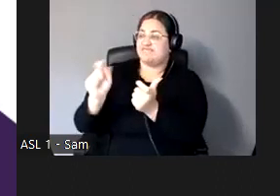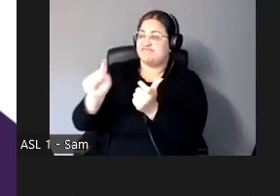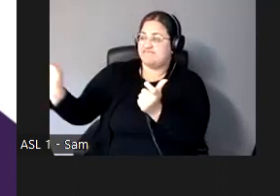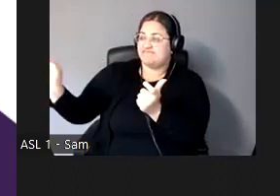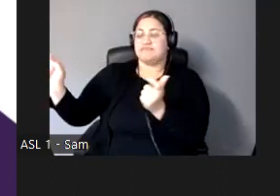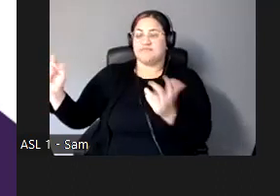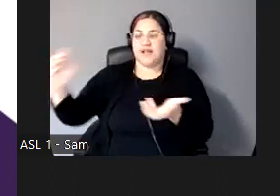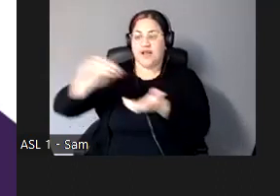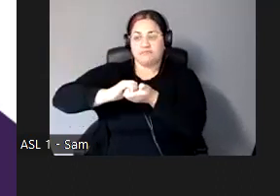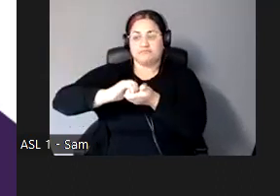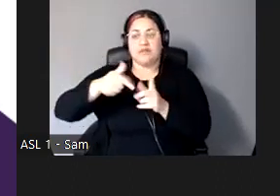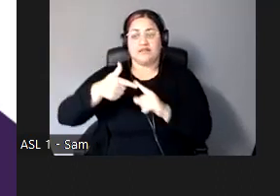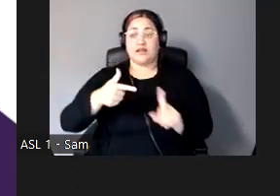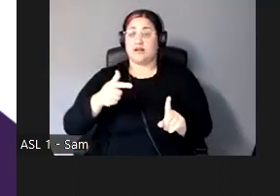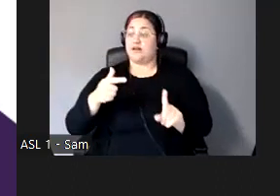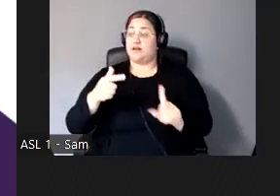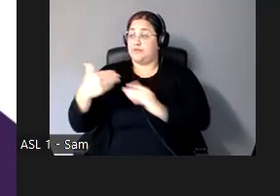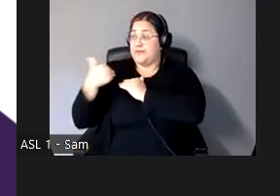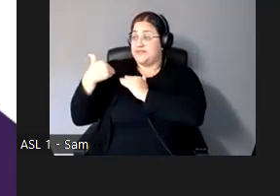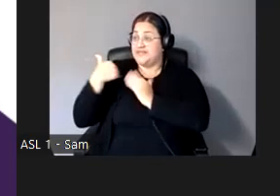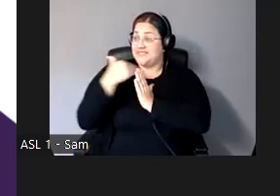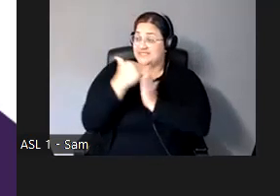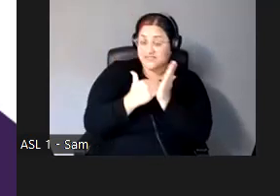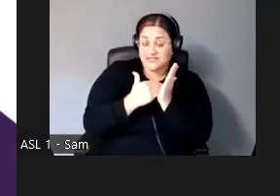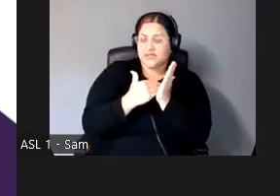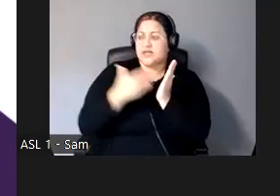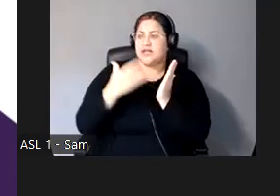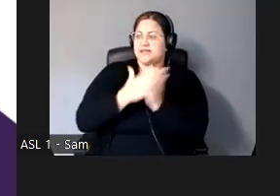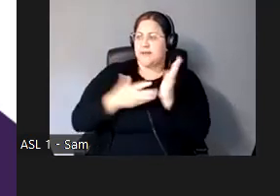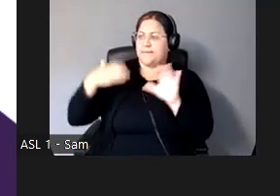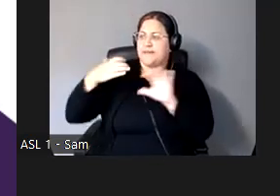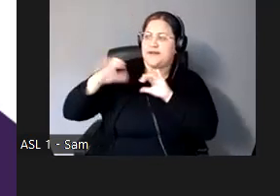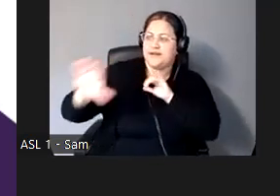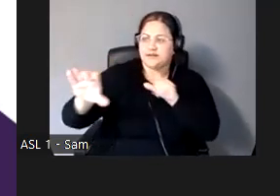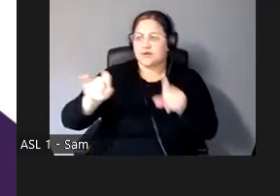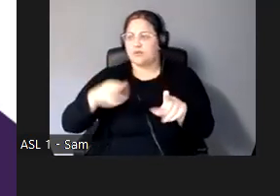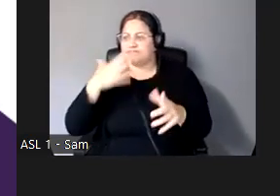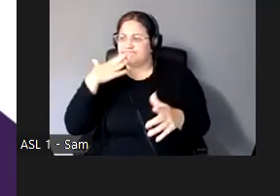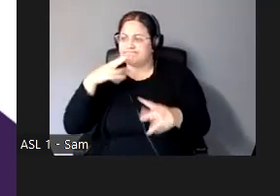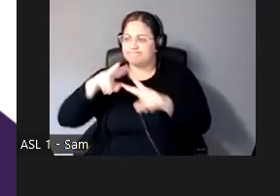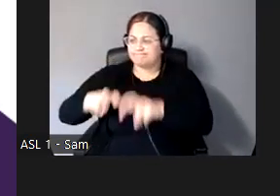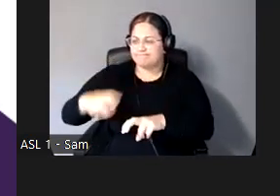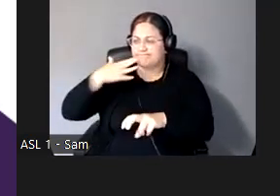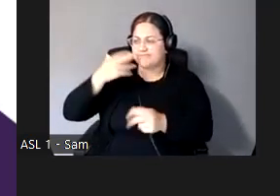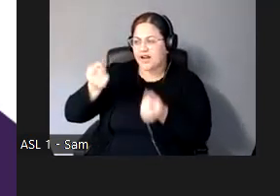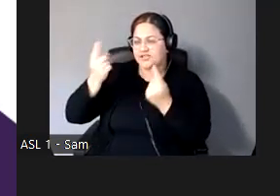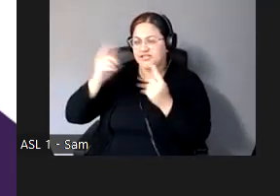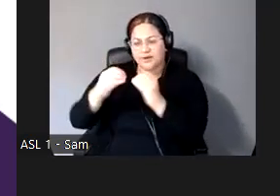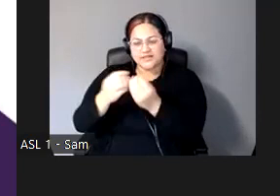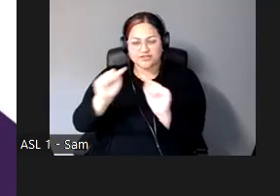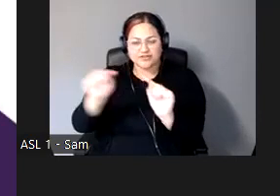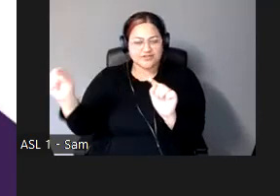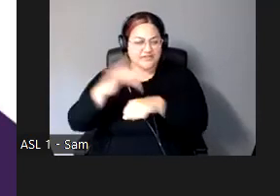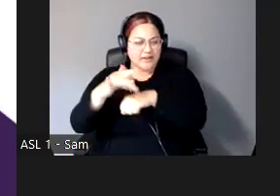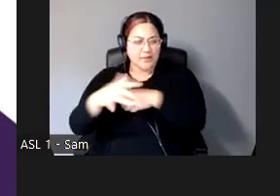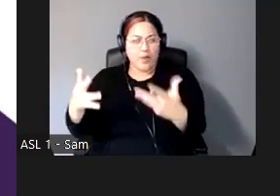organization amongst each other and to older adults in the community, so they know where to reach out for help and support. And that's a big